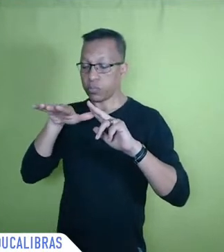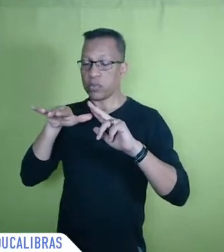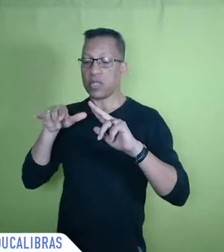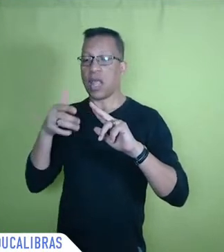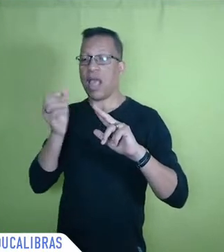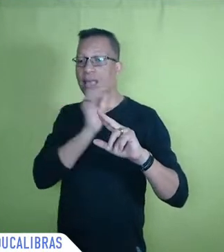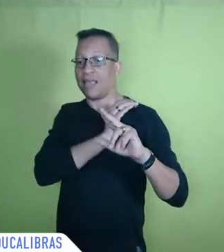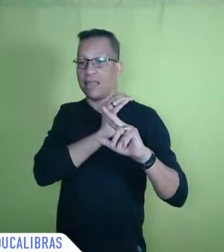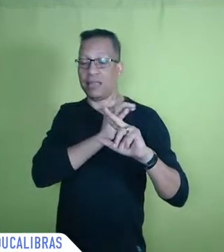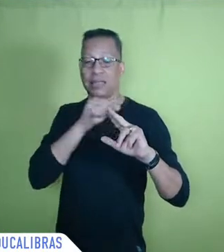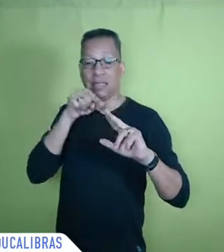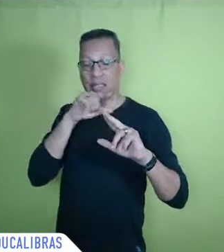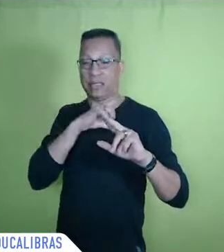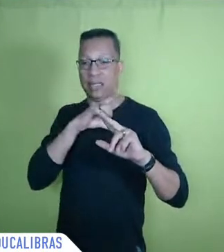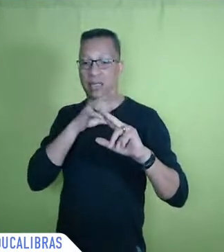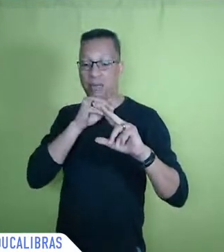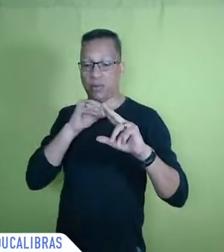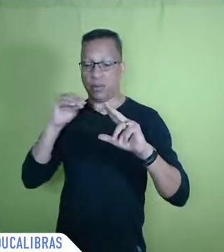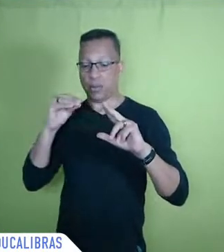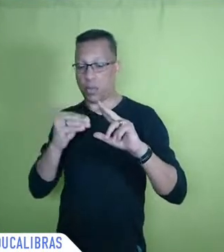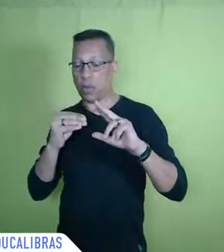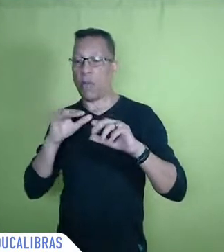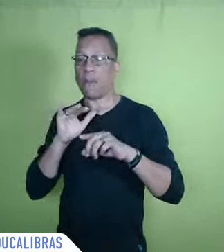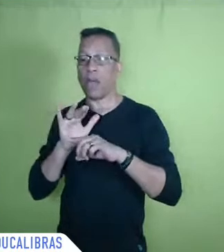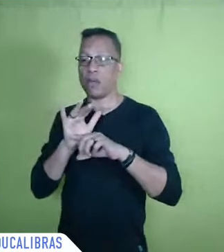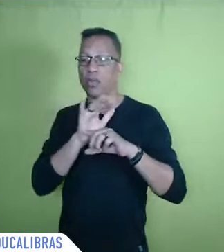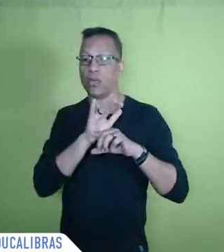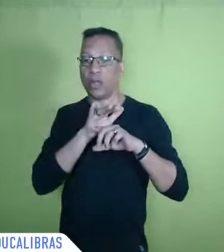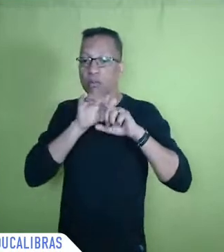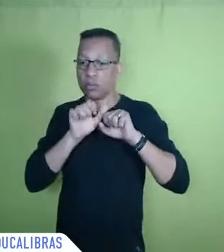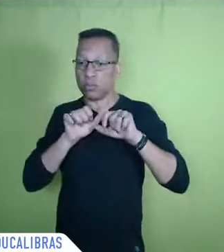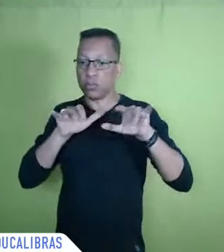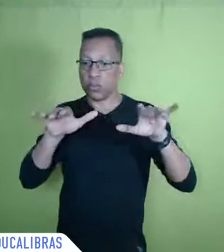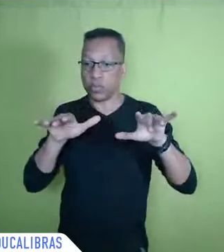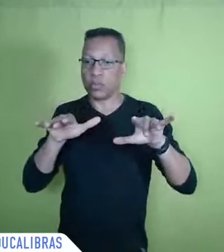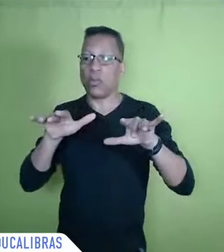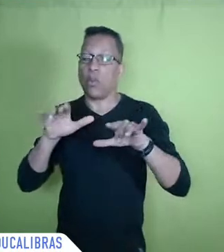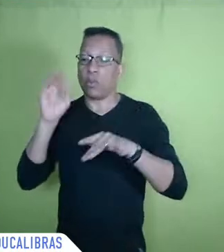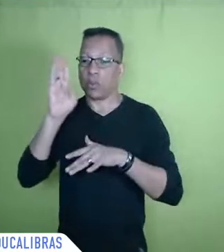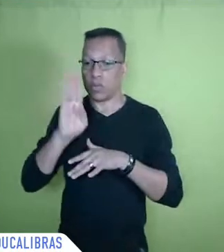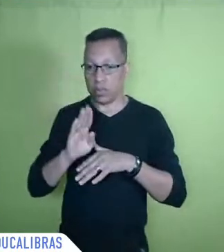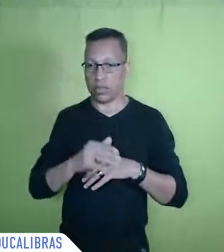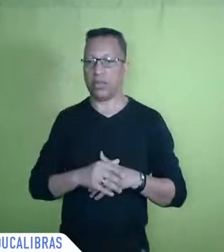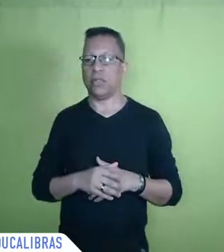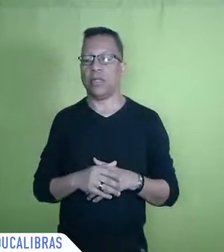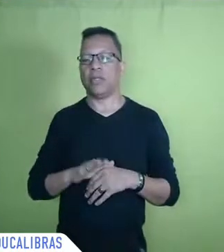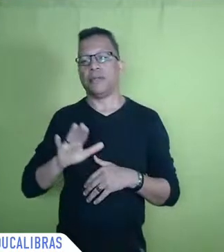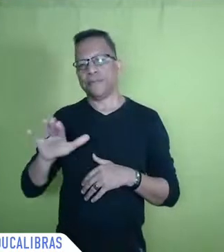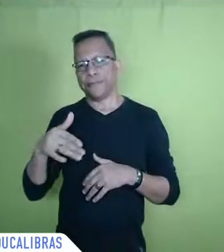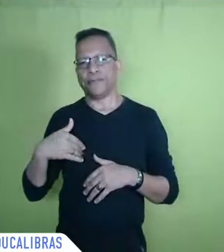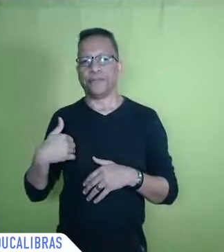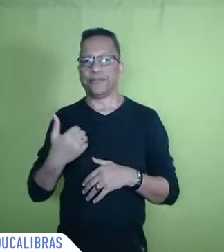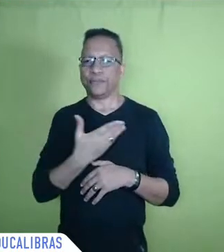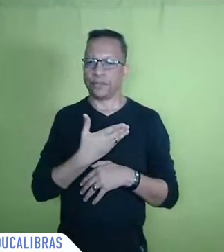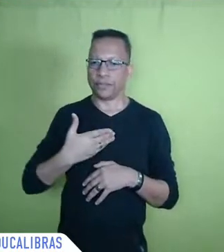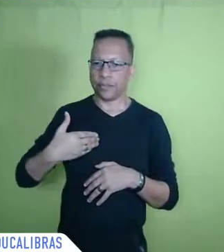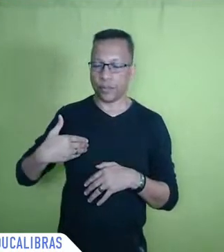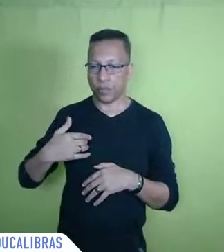and convince them into sharing part of the country's wealth and help the